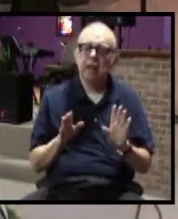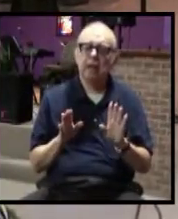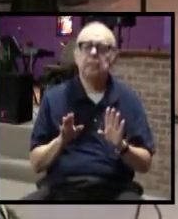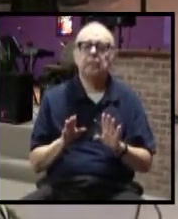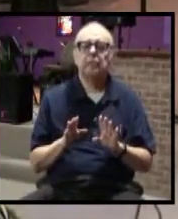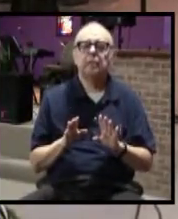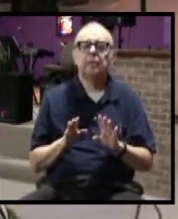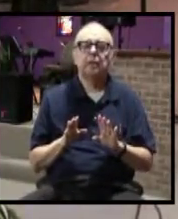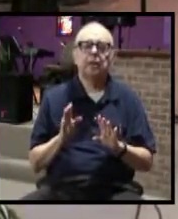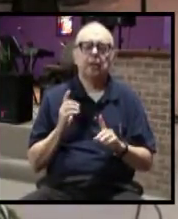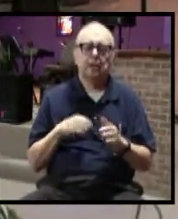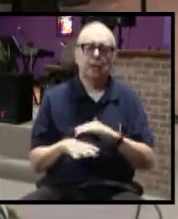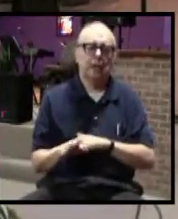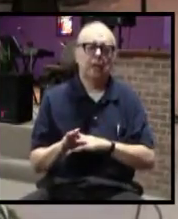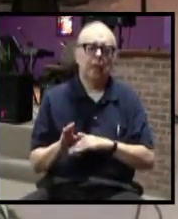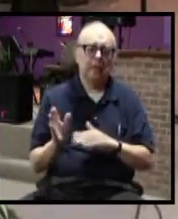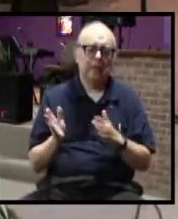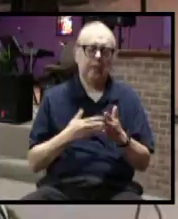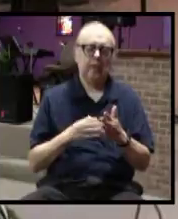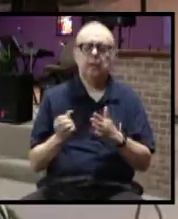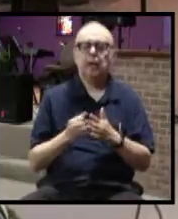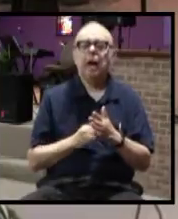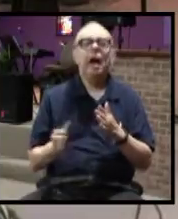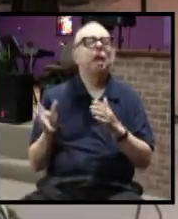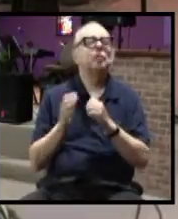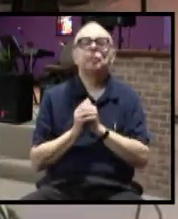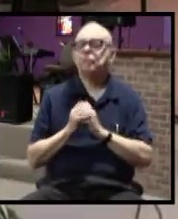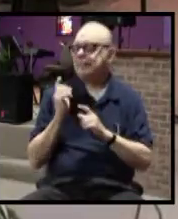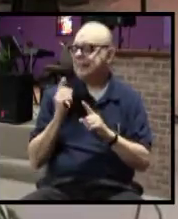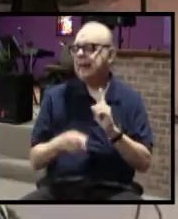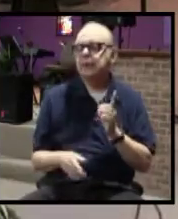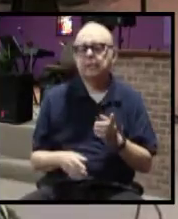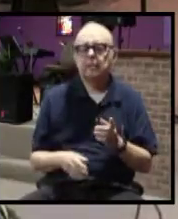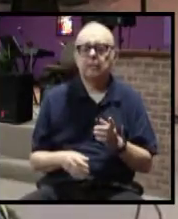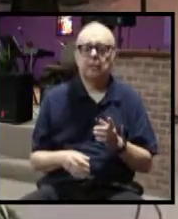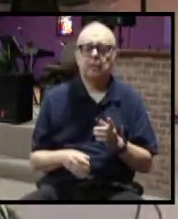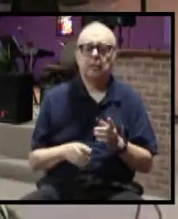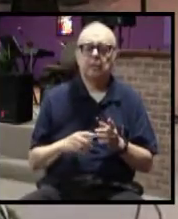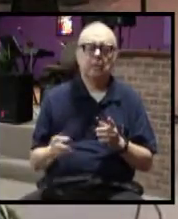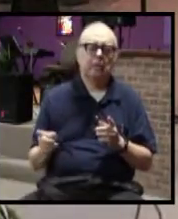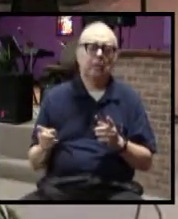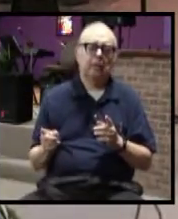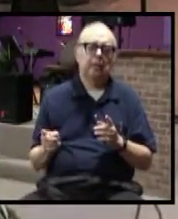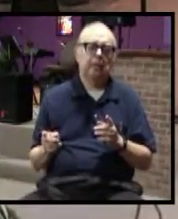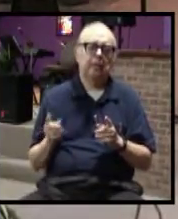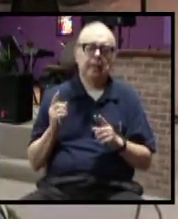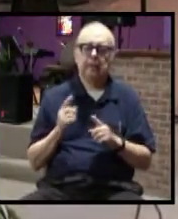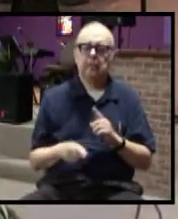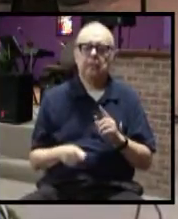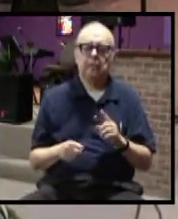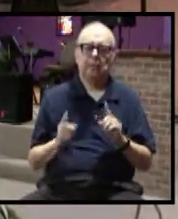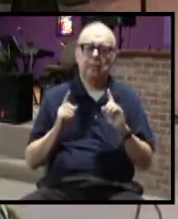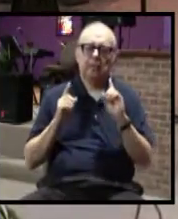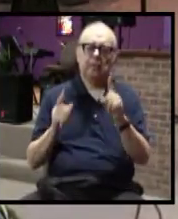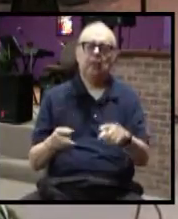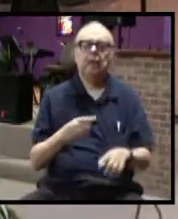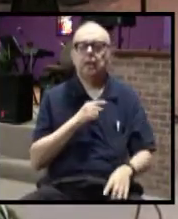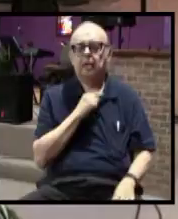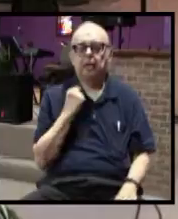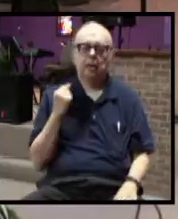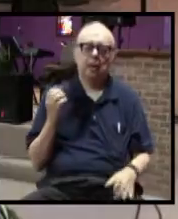They were not allowed. They couldn't come in and sing the songs and worship. They couldn't even